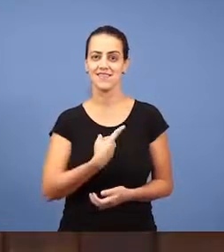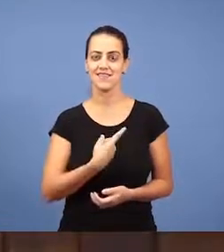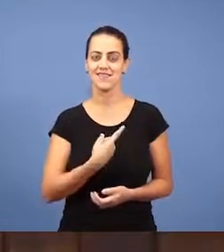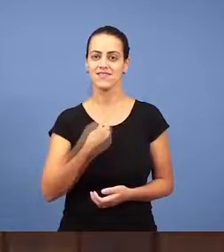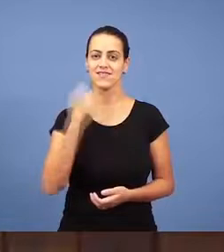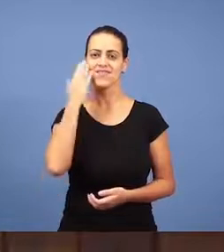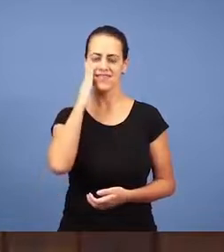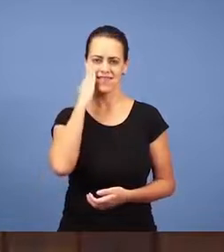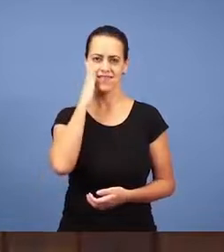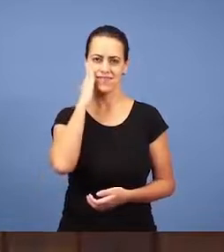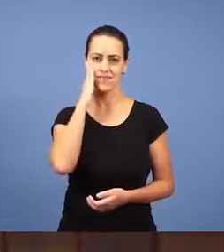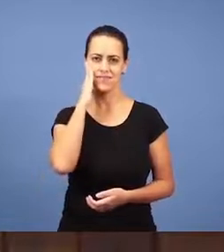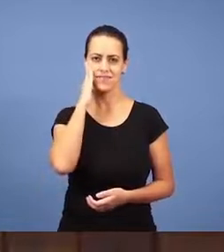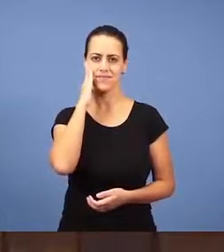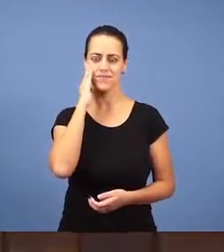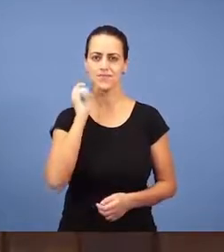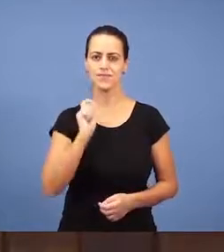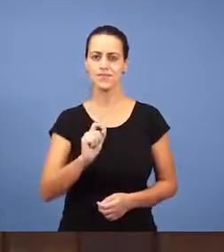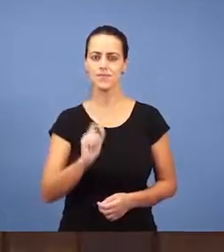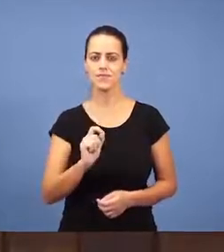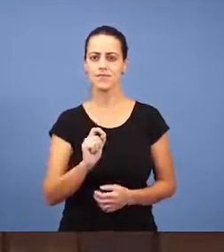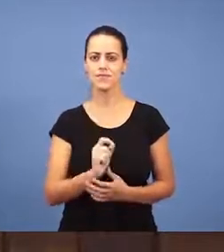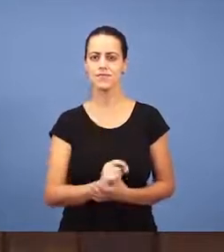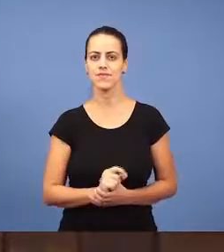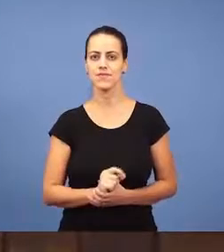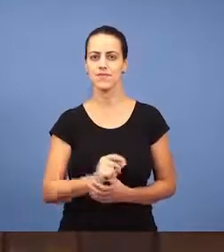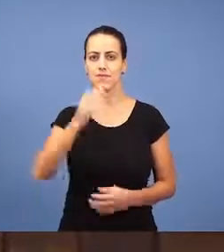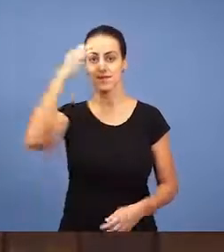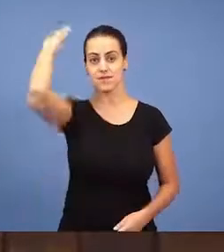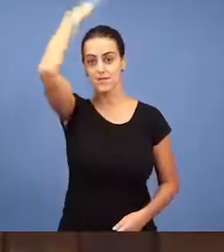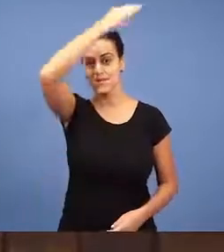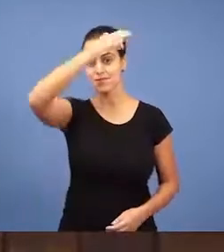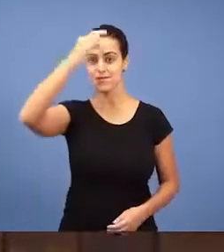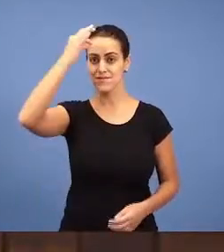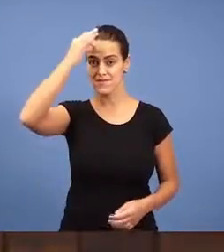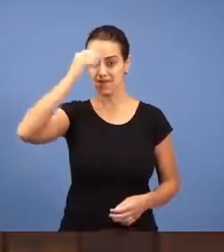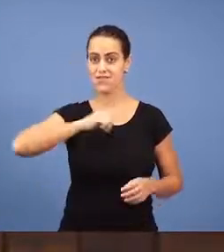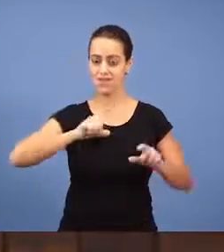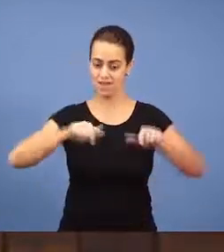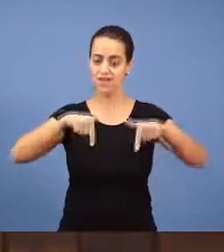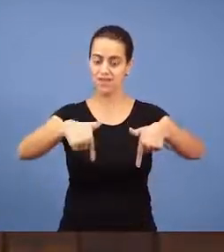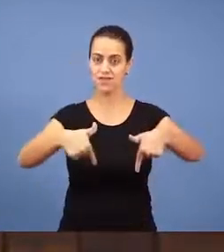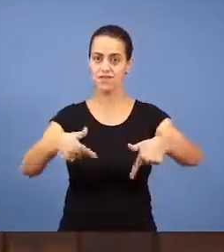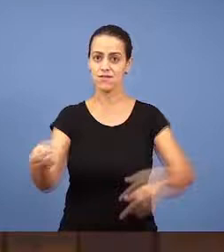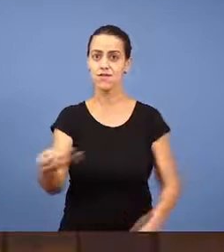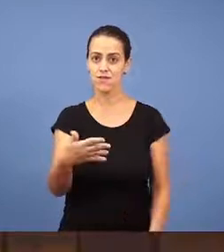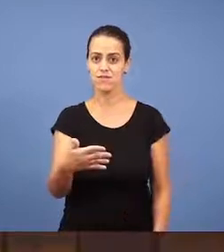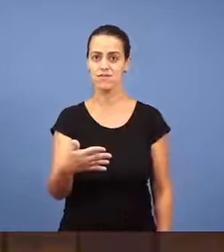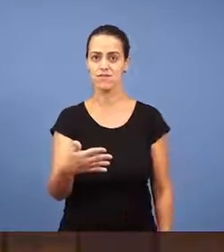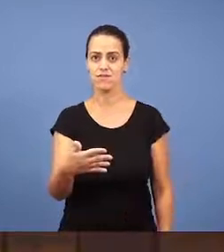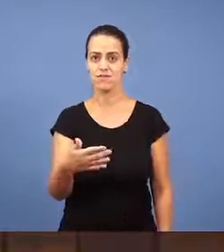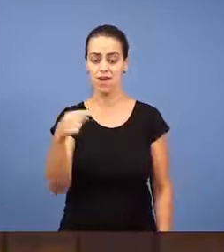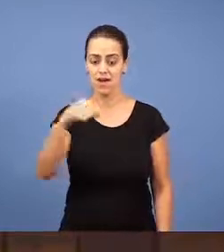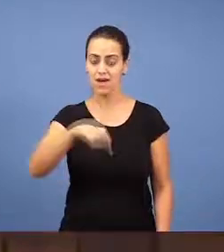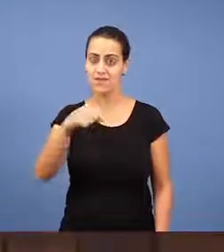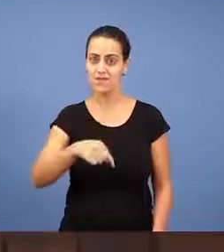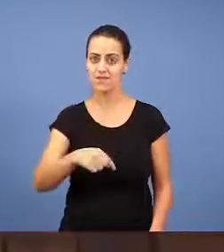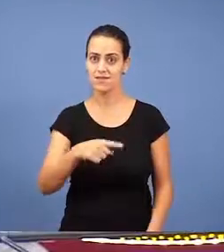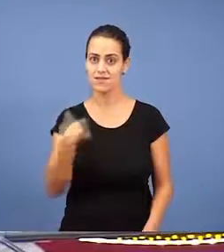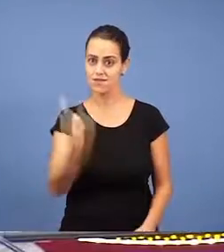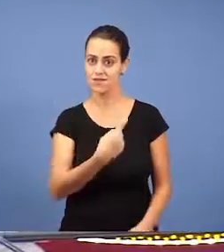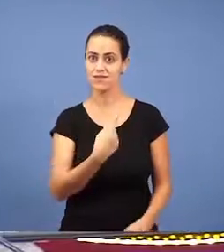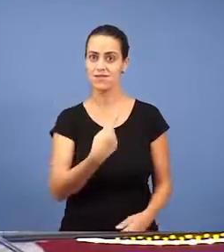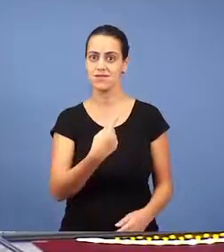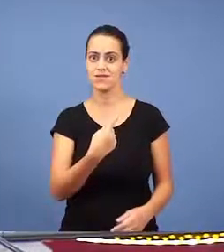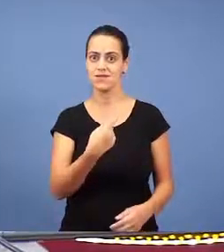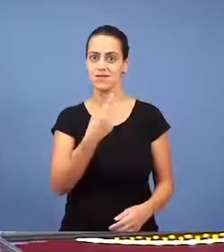We are understanding that the Holy Spirit is doing something new in our midst,